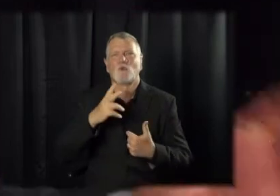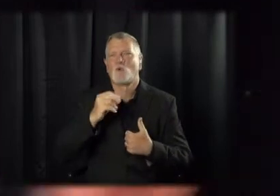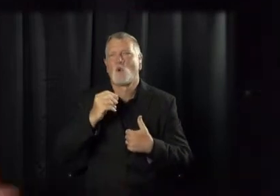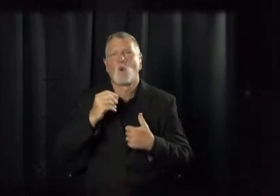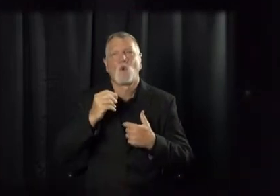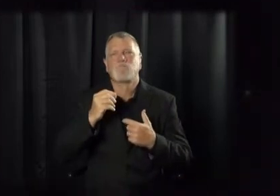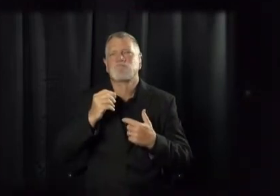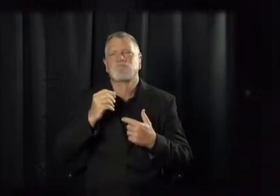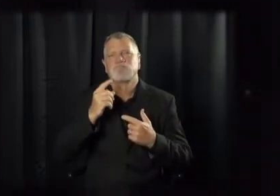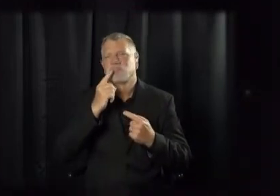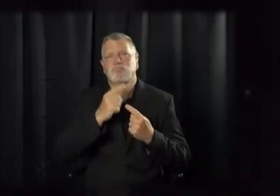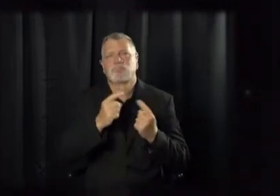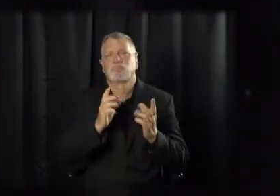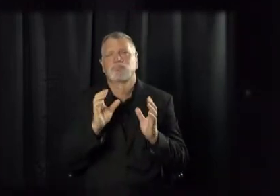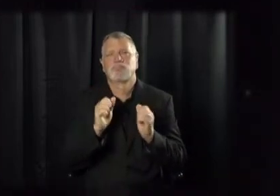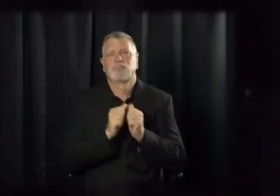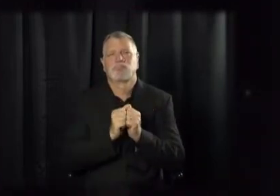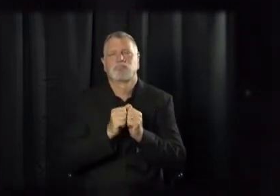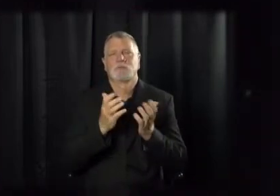objection to